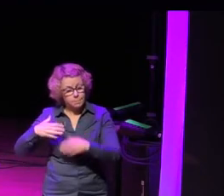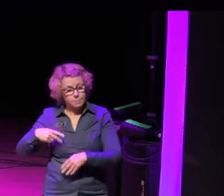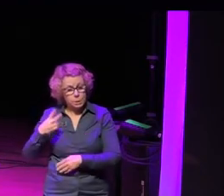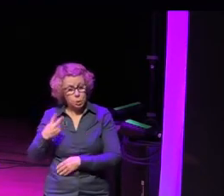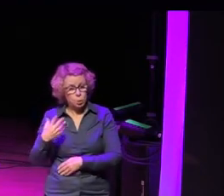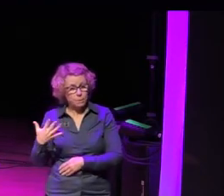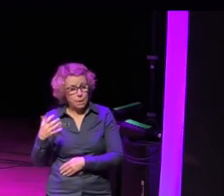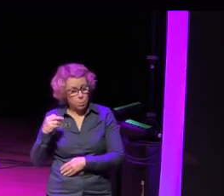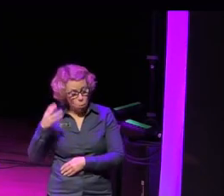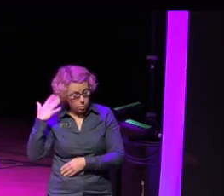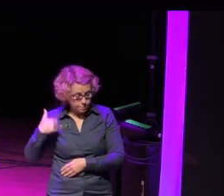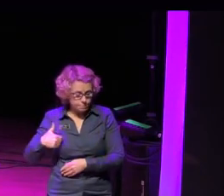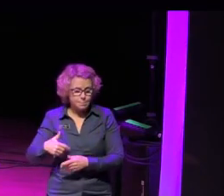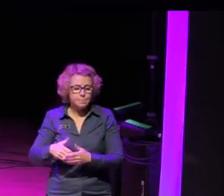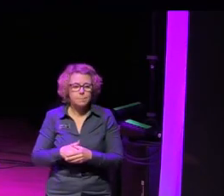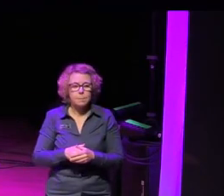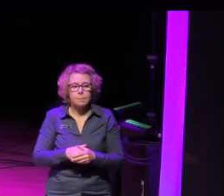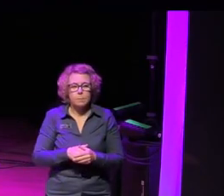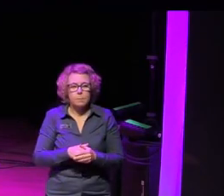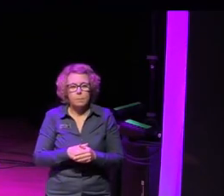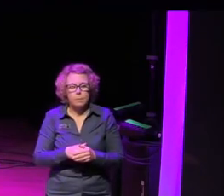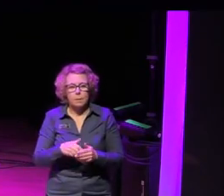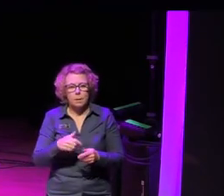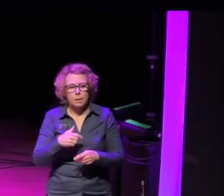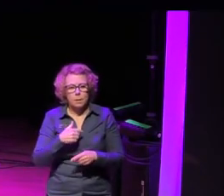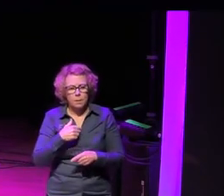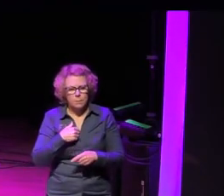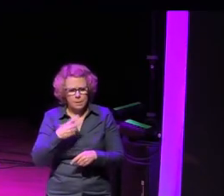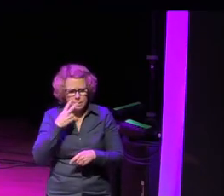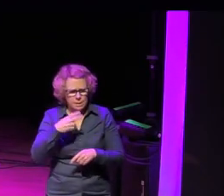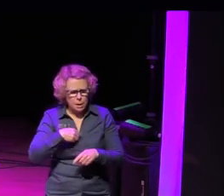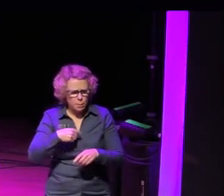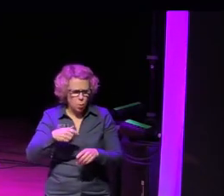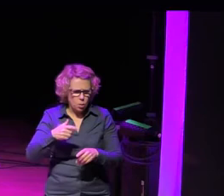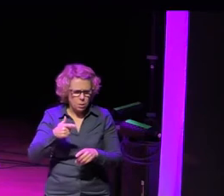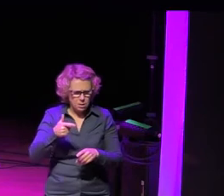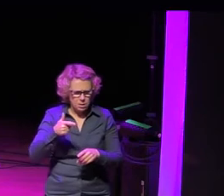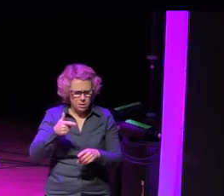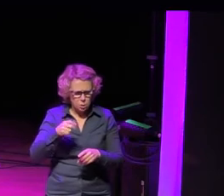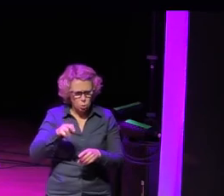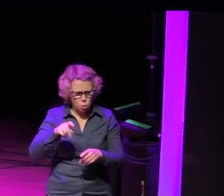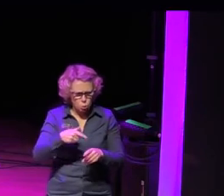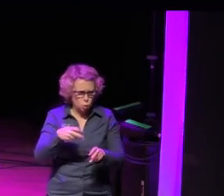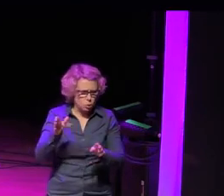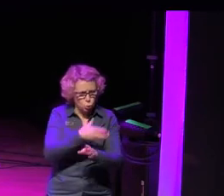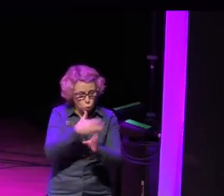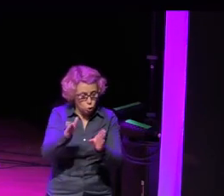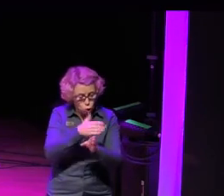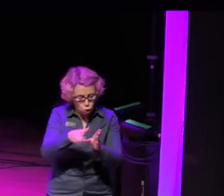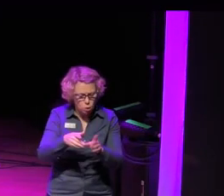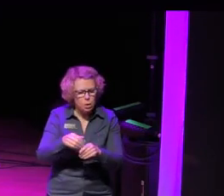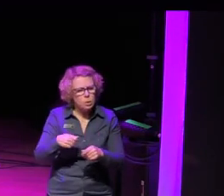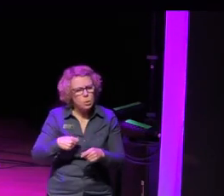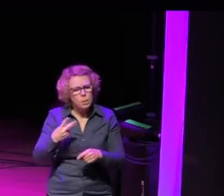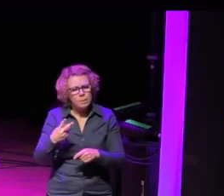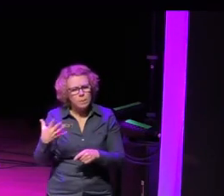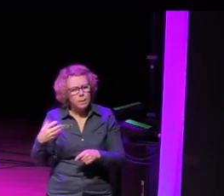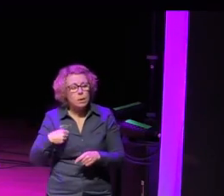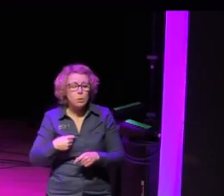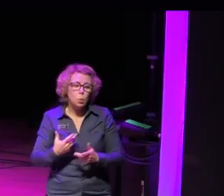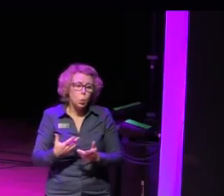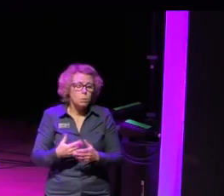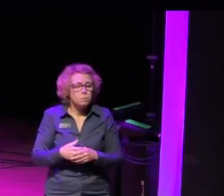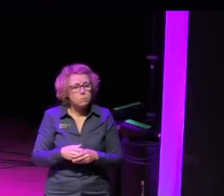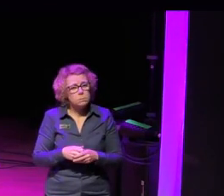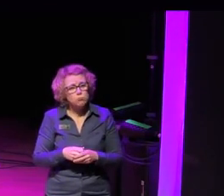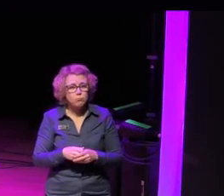years, when we looked at torture back 25 years ago, it was sort of generally